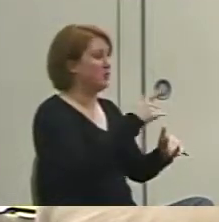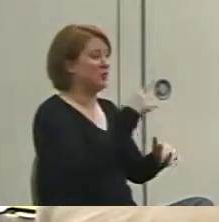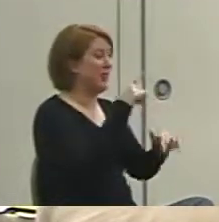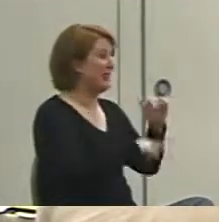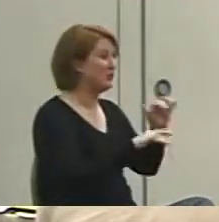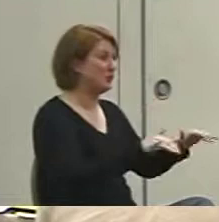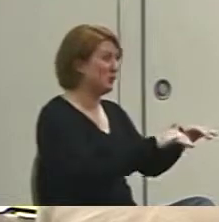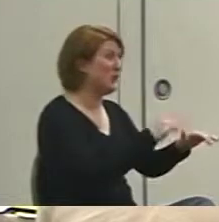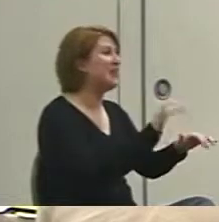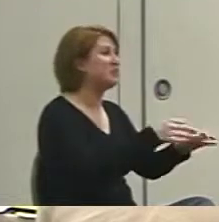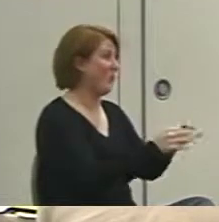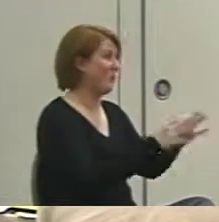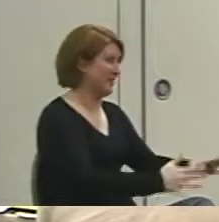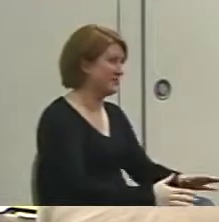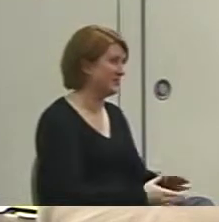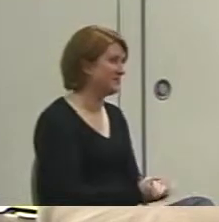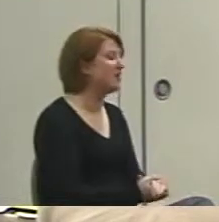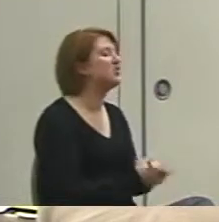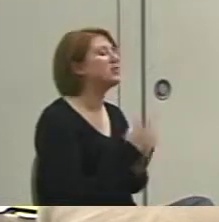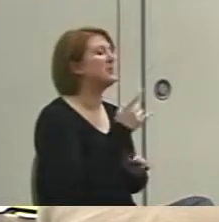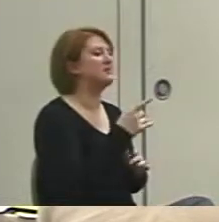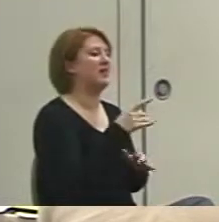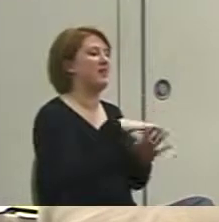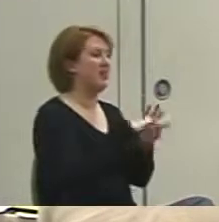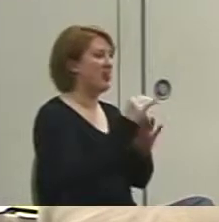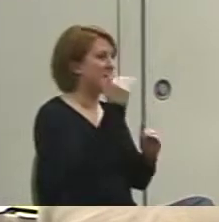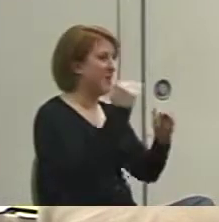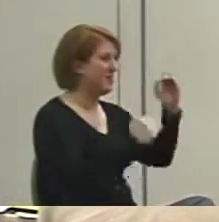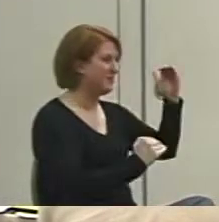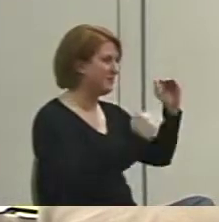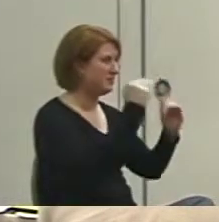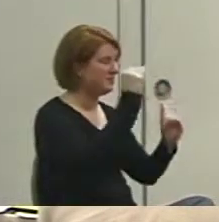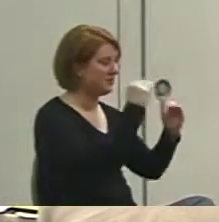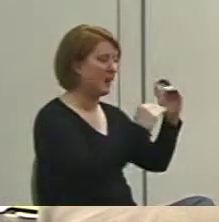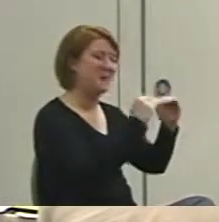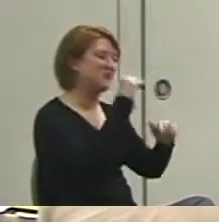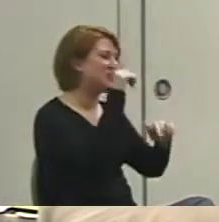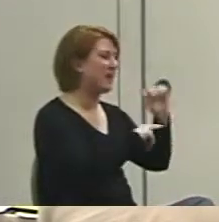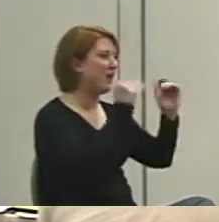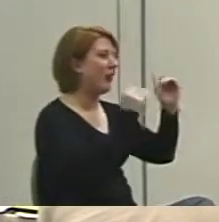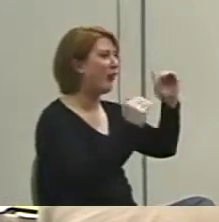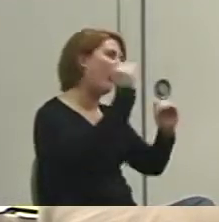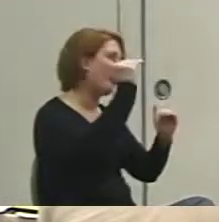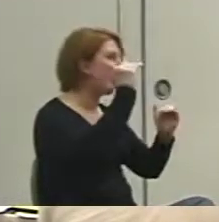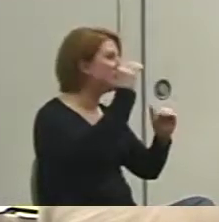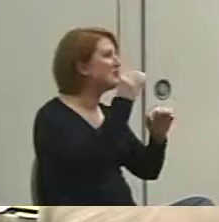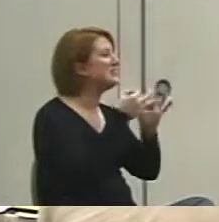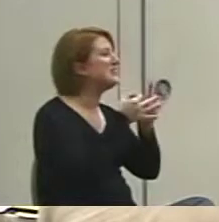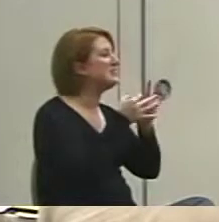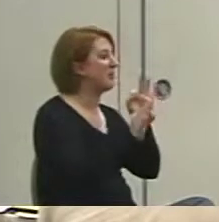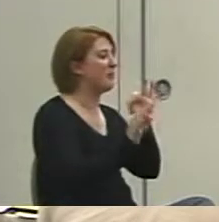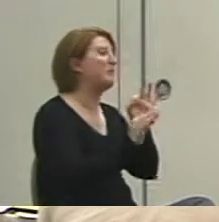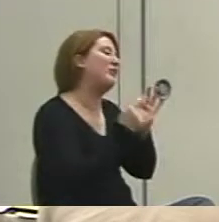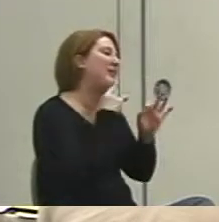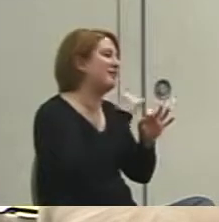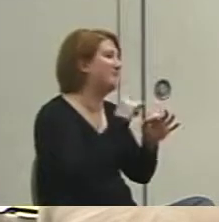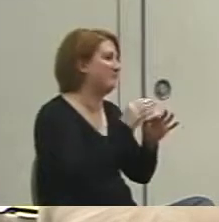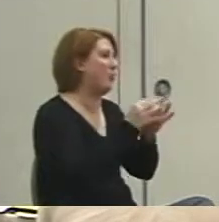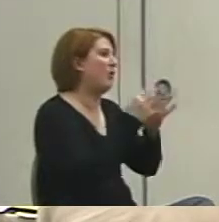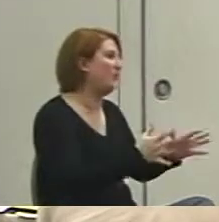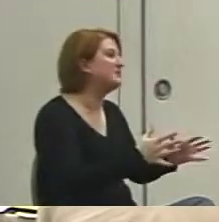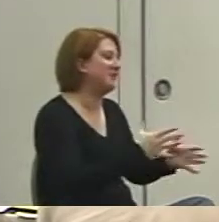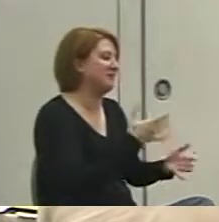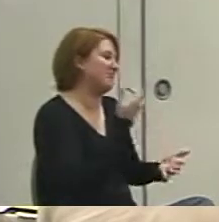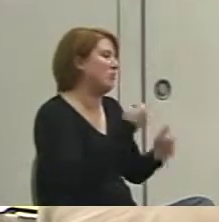do is worthless. So you've got to find the balance, but you can't unbalance it to where it's so simple that it really is